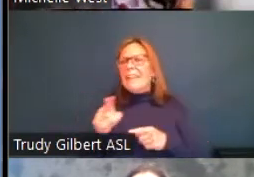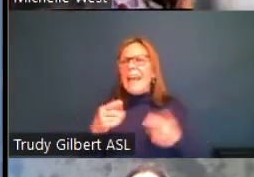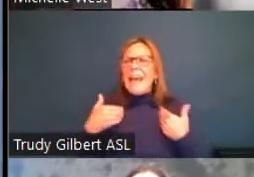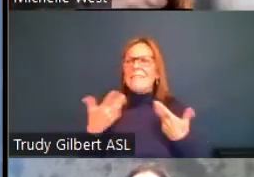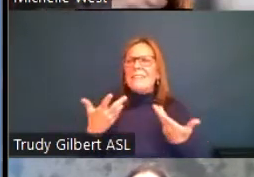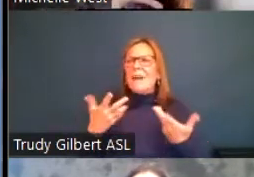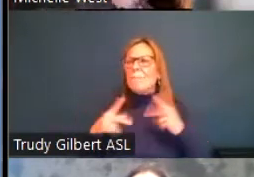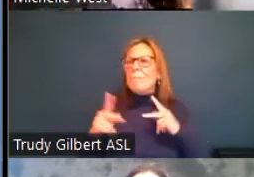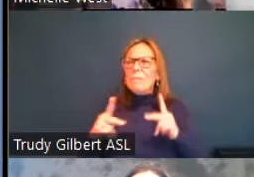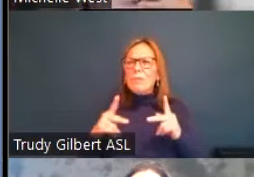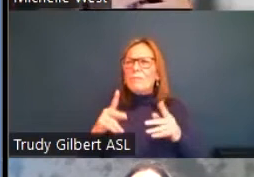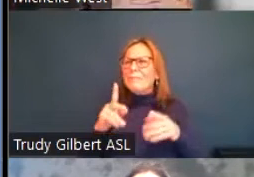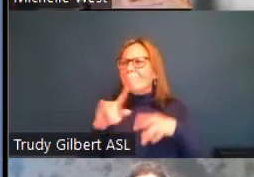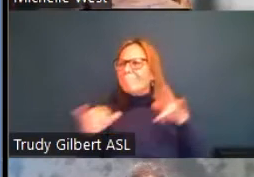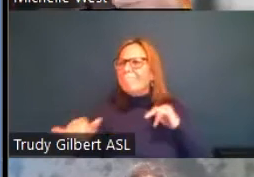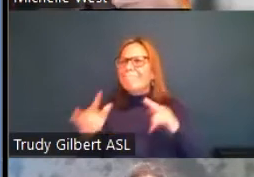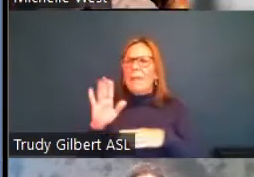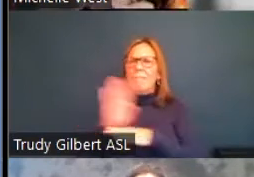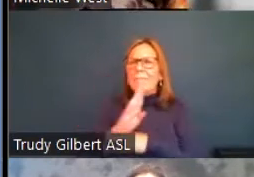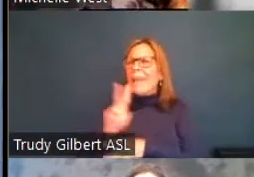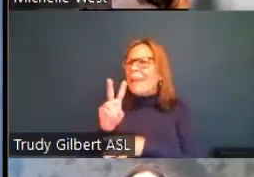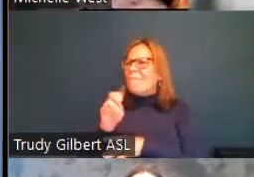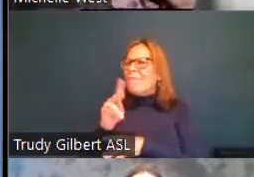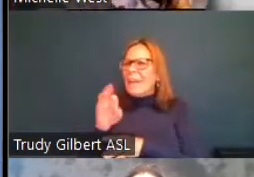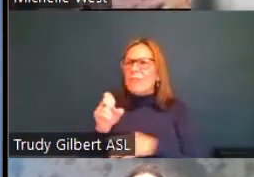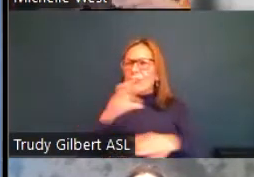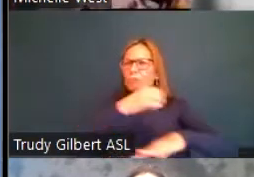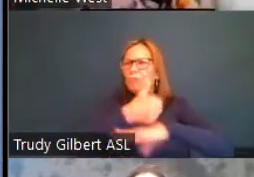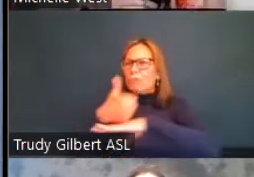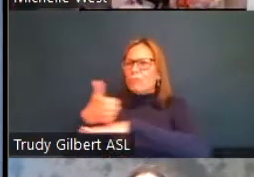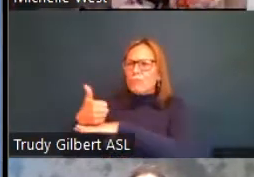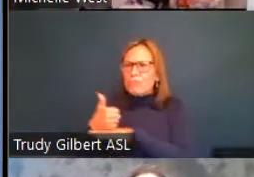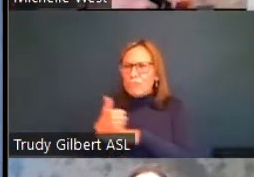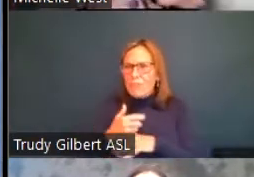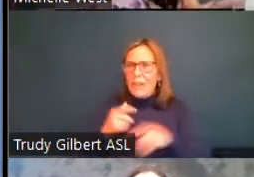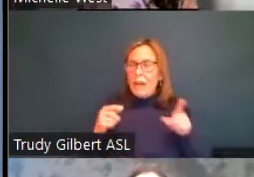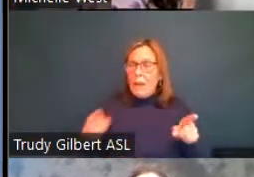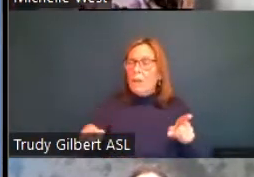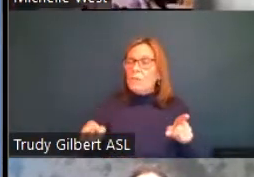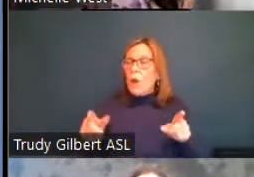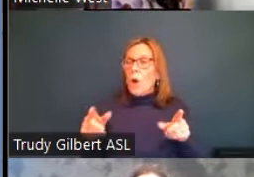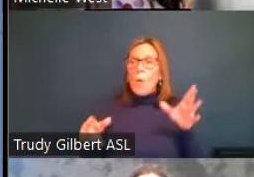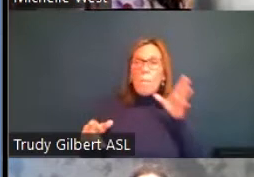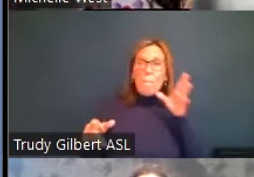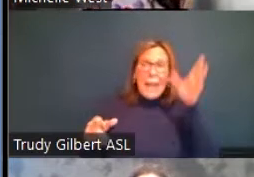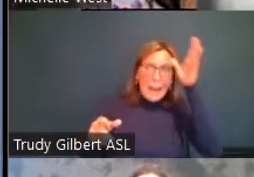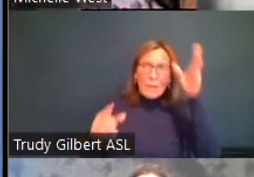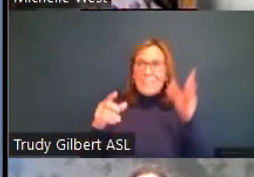they could, as you know, a parent and child relationship, they could look at the vendors